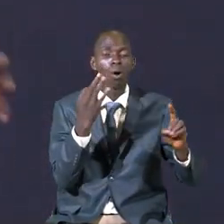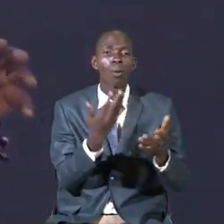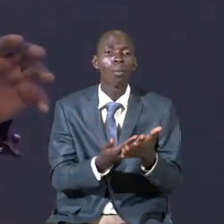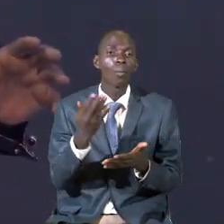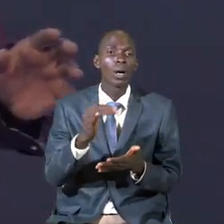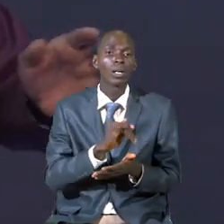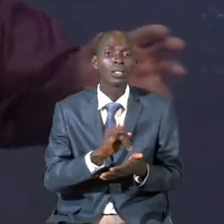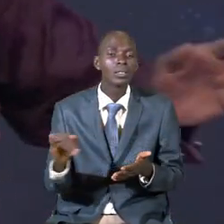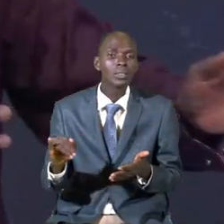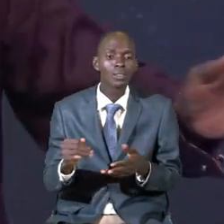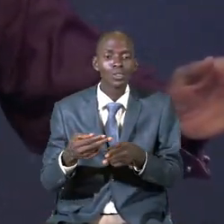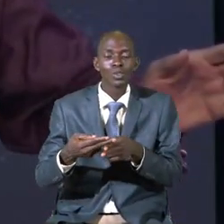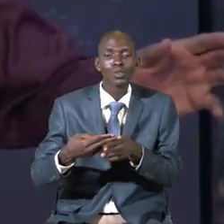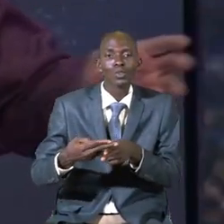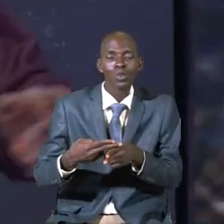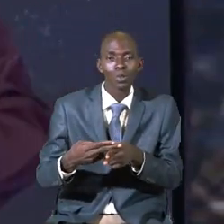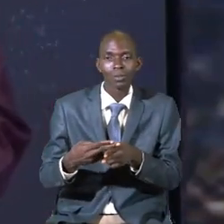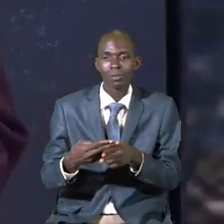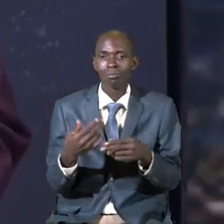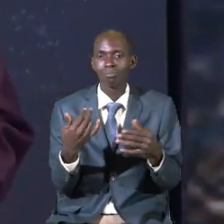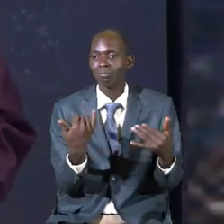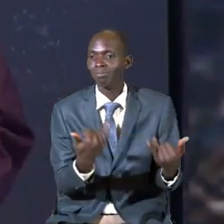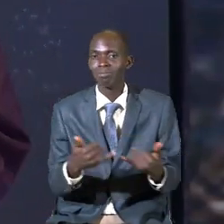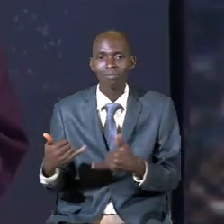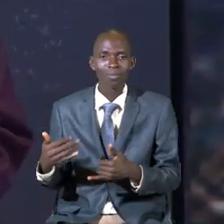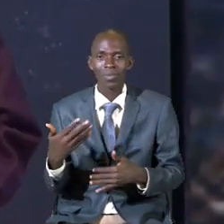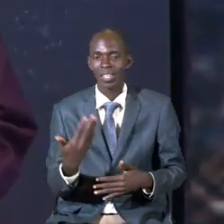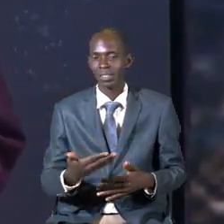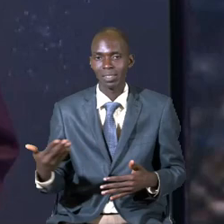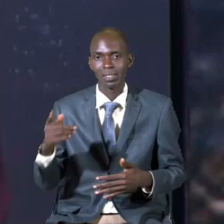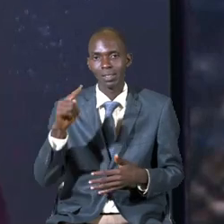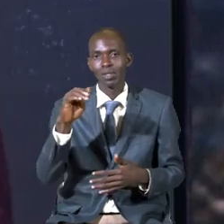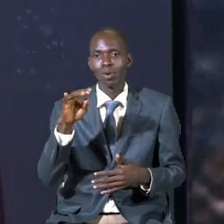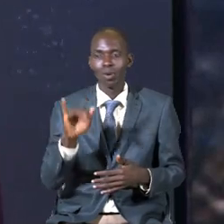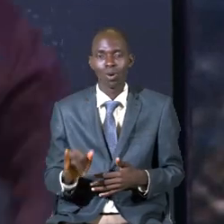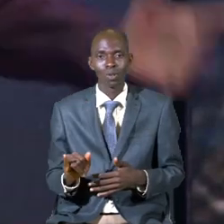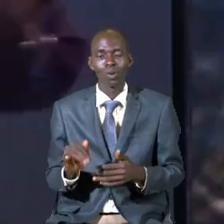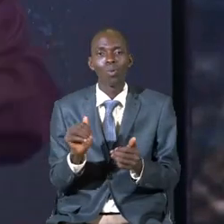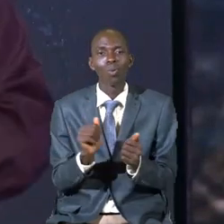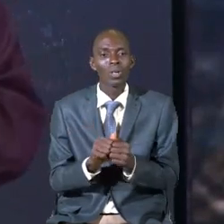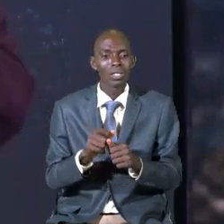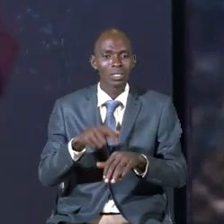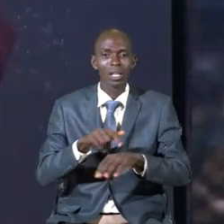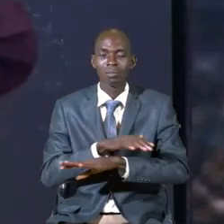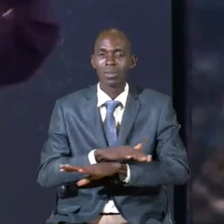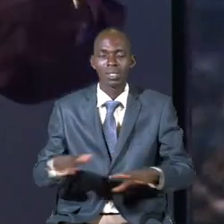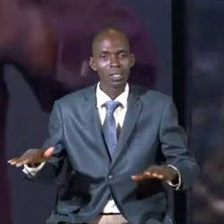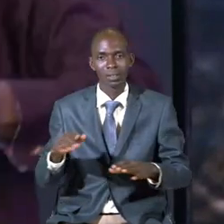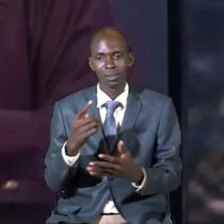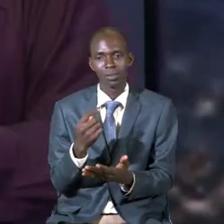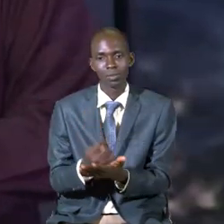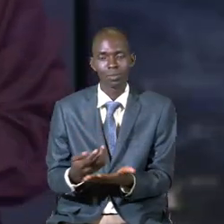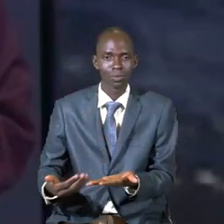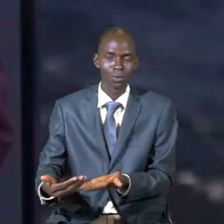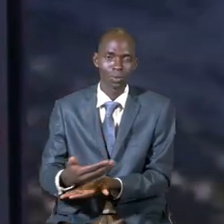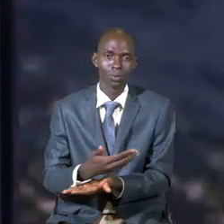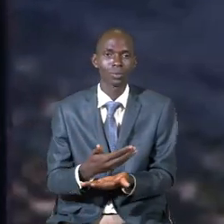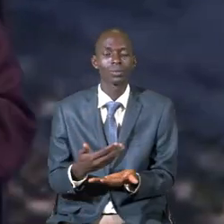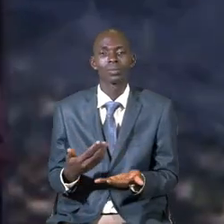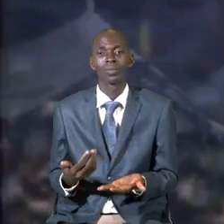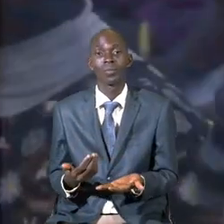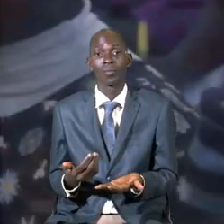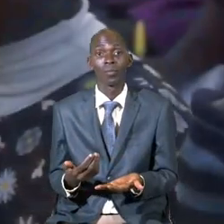temporary toys with timeless treasure you have timeless treasure